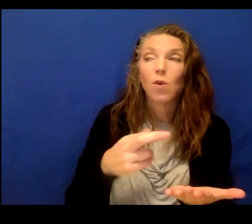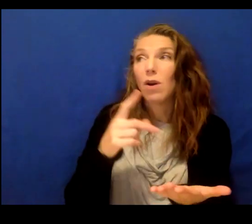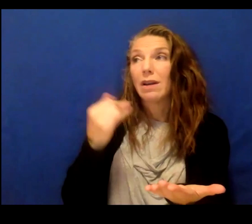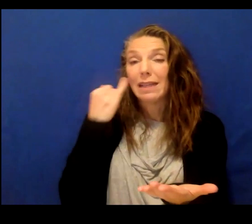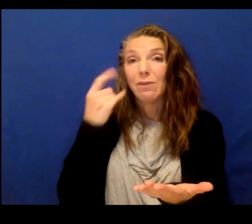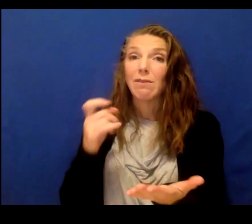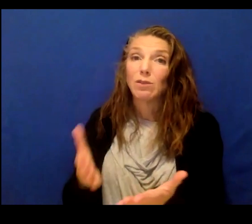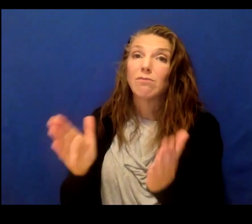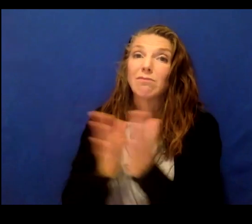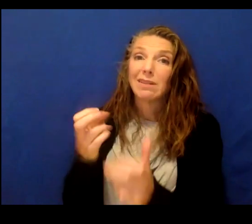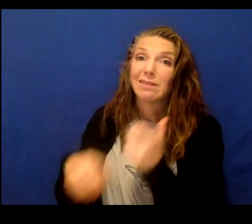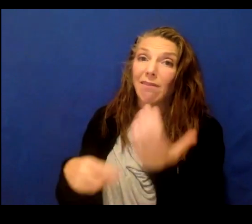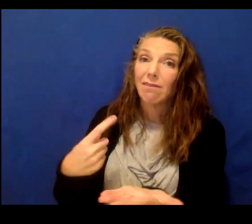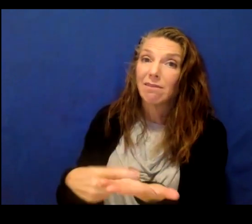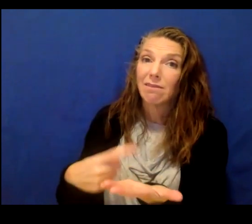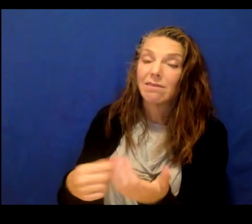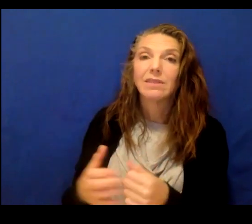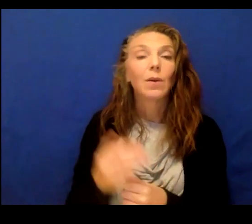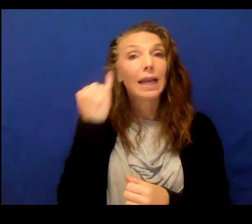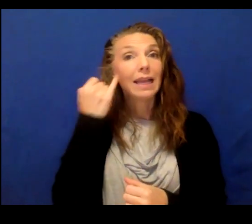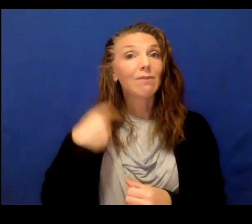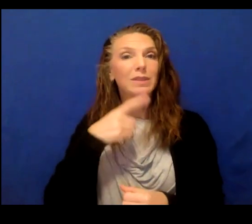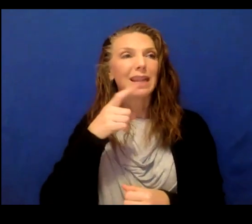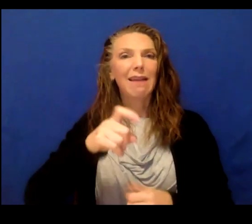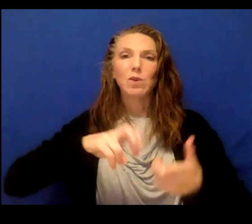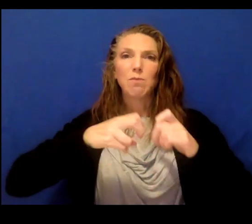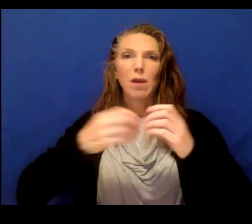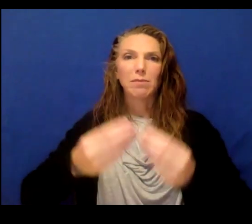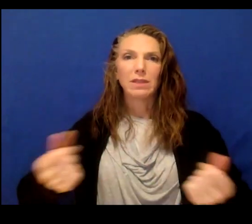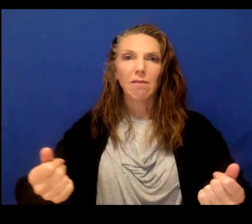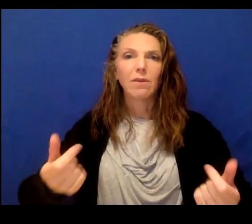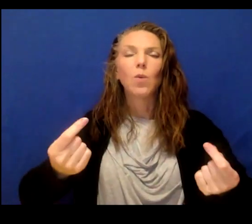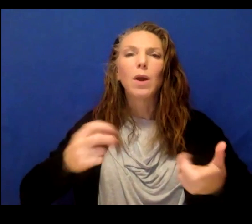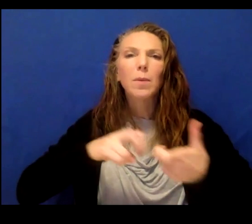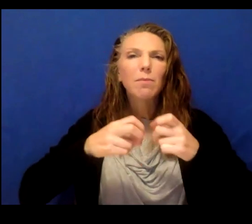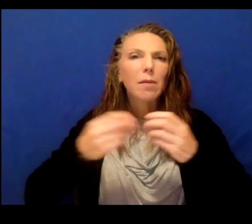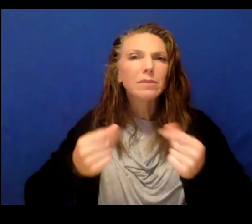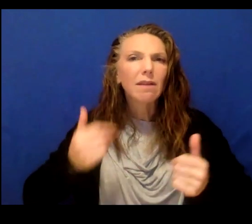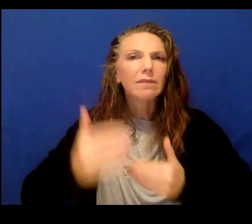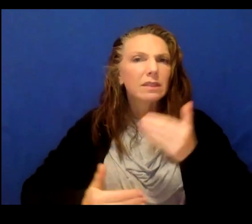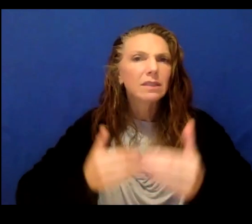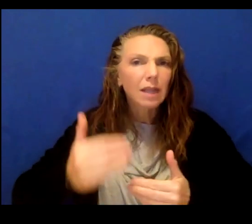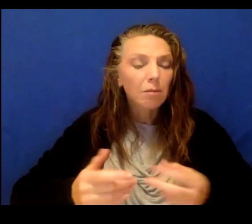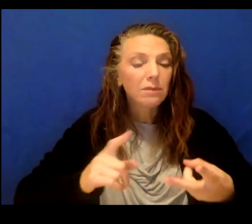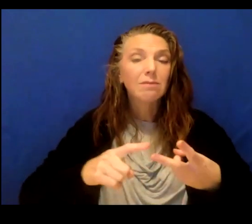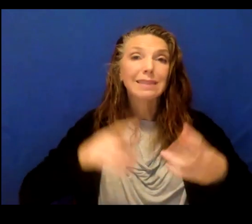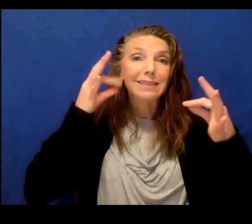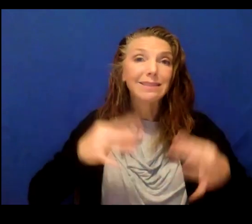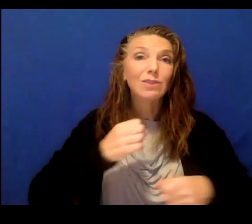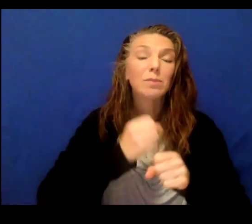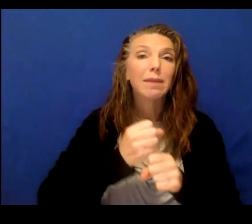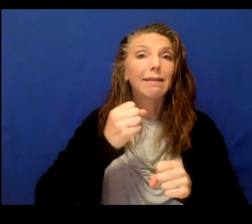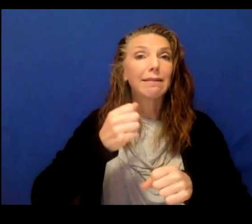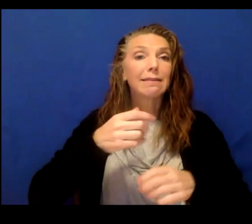one. Or we knew that if we said we need to problem solve this, what our problem solving steps were, or what our decision making steps